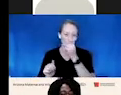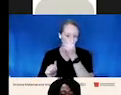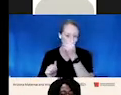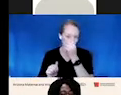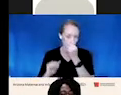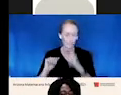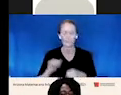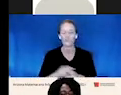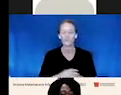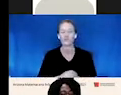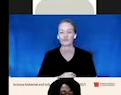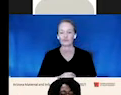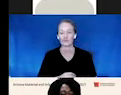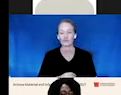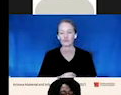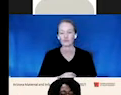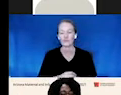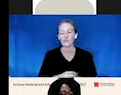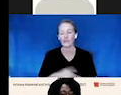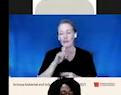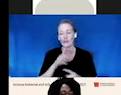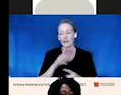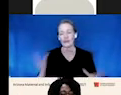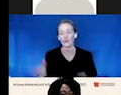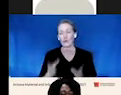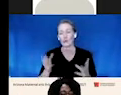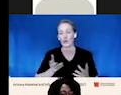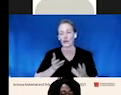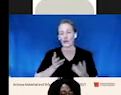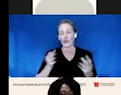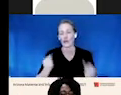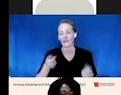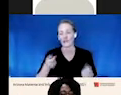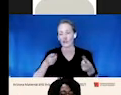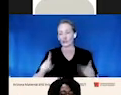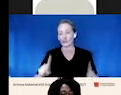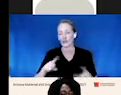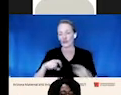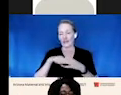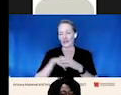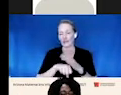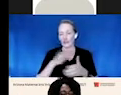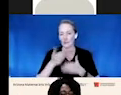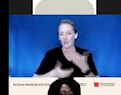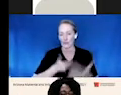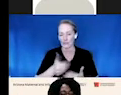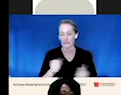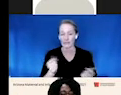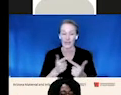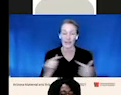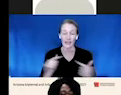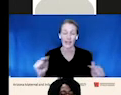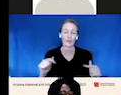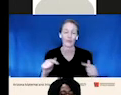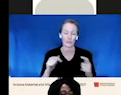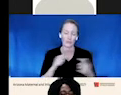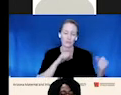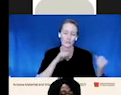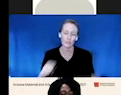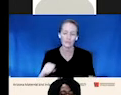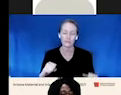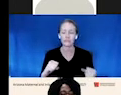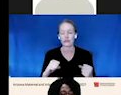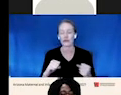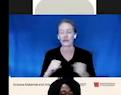anxiety and conflict and really promoting confidence during the perinatal period. So language is powerful and it's sacred and it's medicine. So